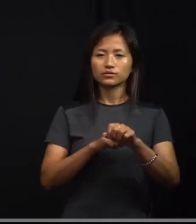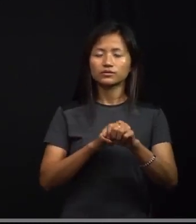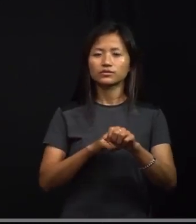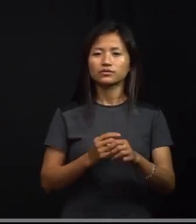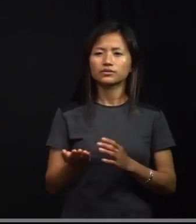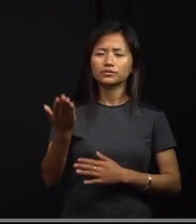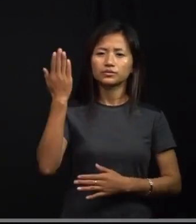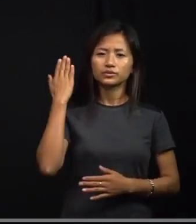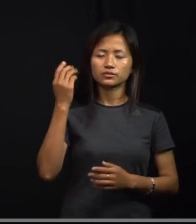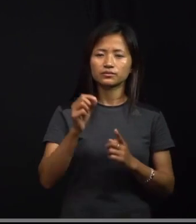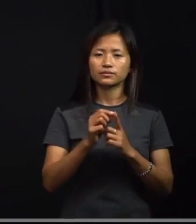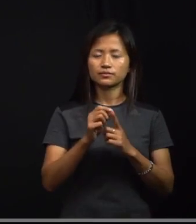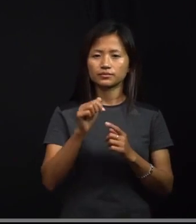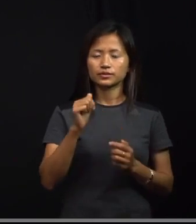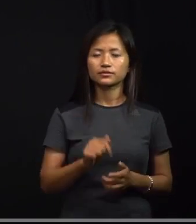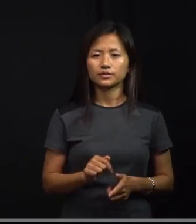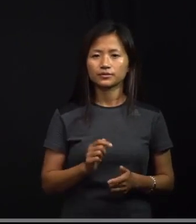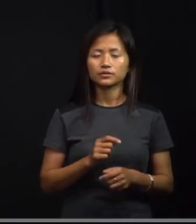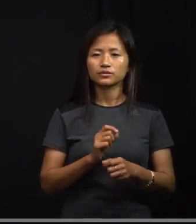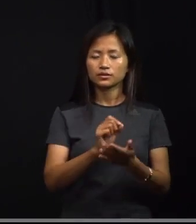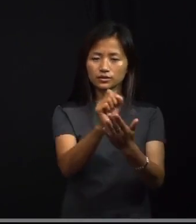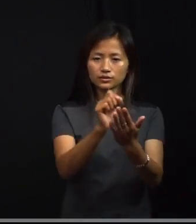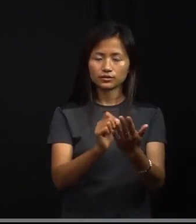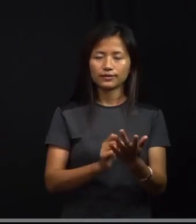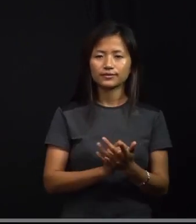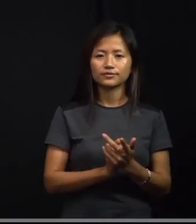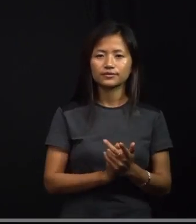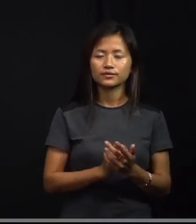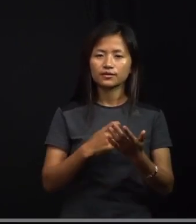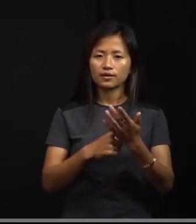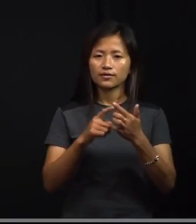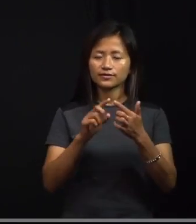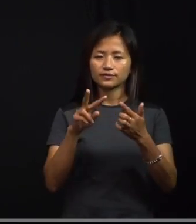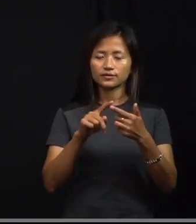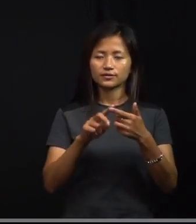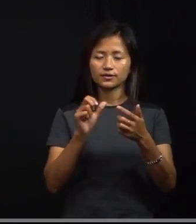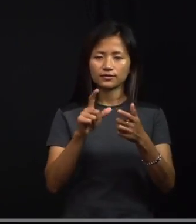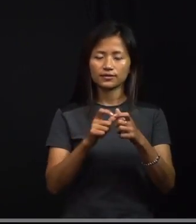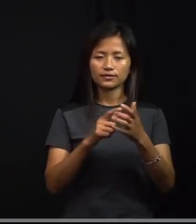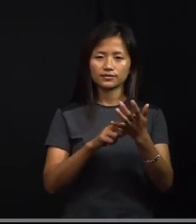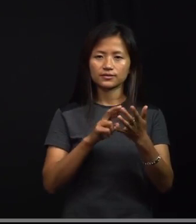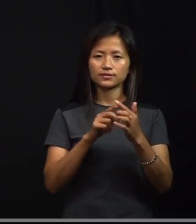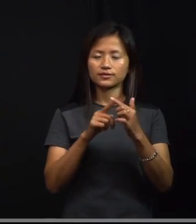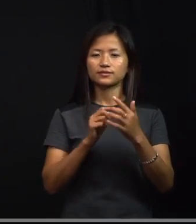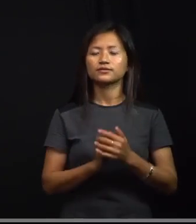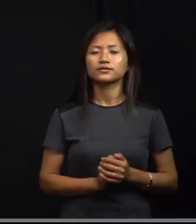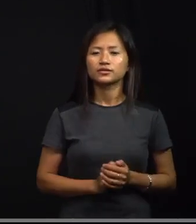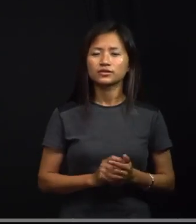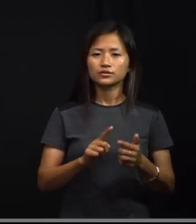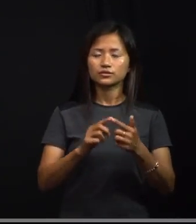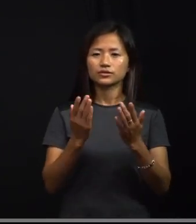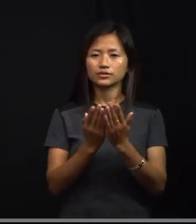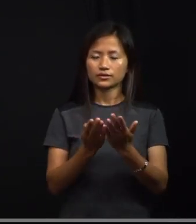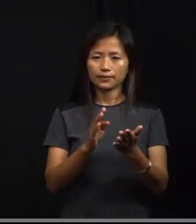even during the present times also, his writings are relevant in the field of education as well as